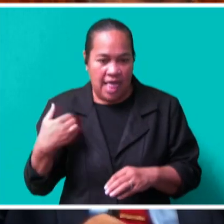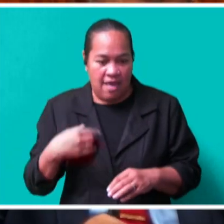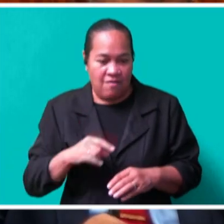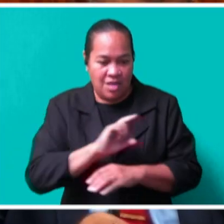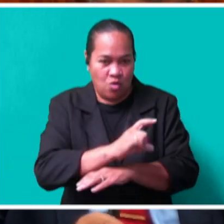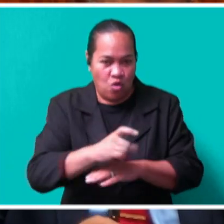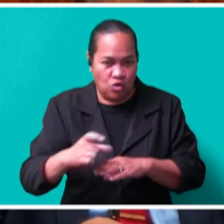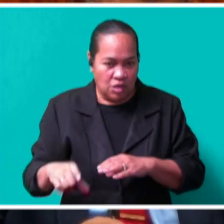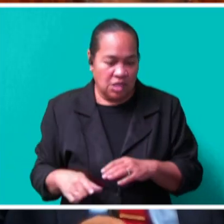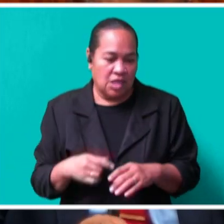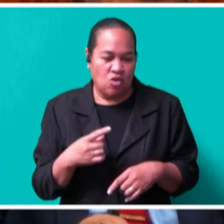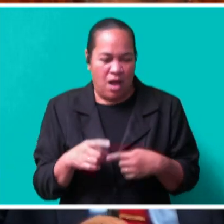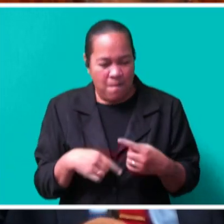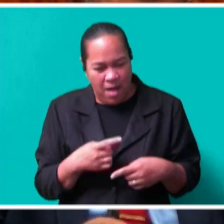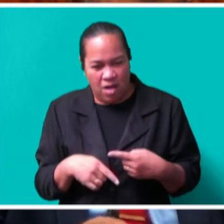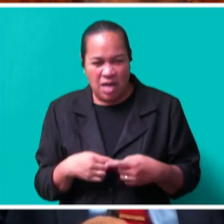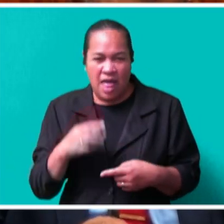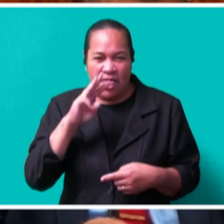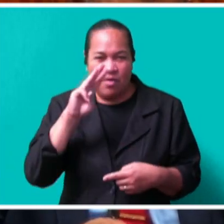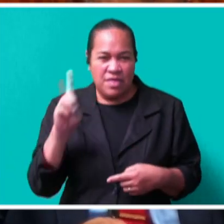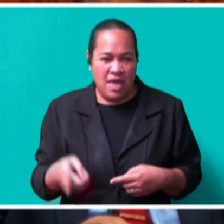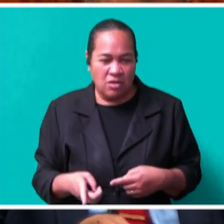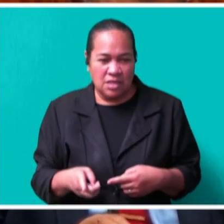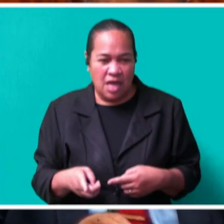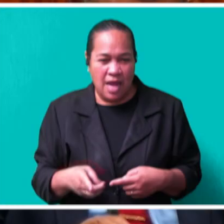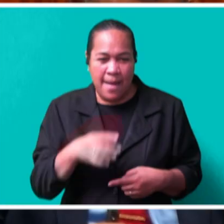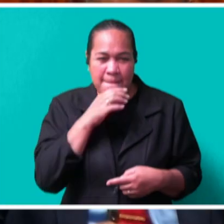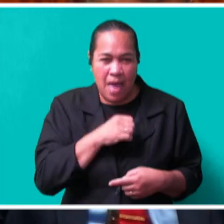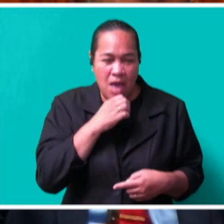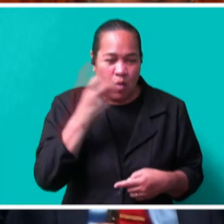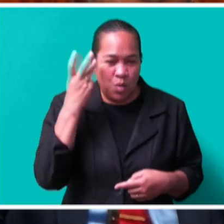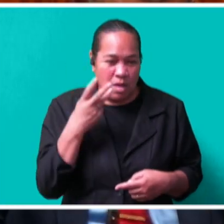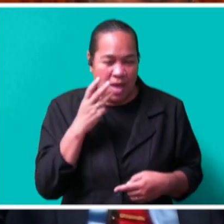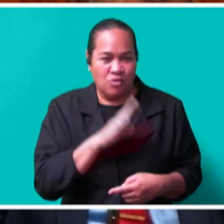reaching approximately 3,000 men and women and children.